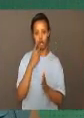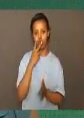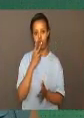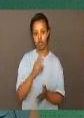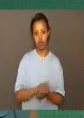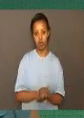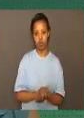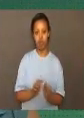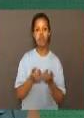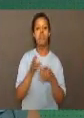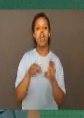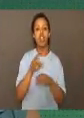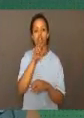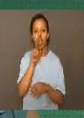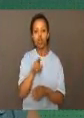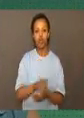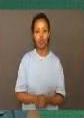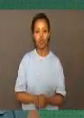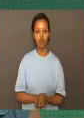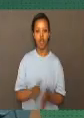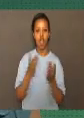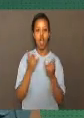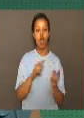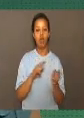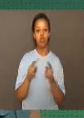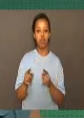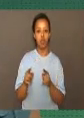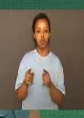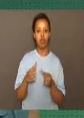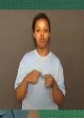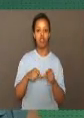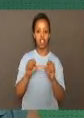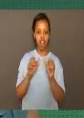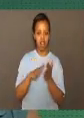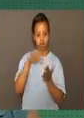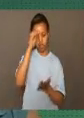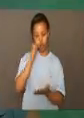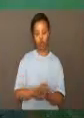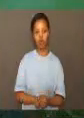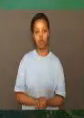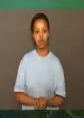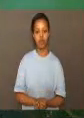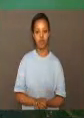How did you do? Let us continue on with the lesson.